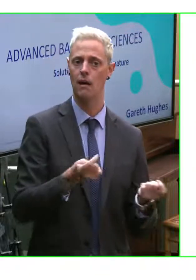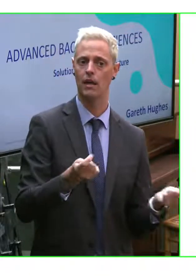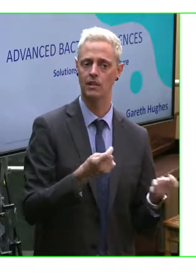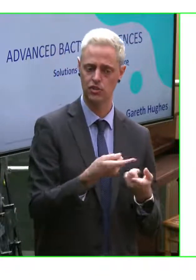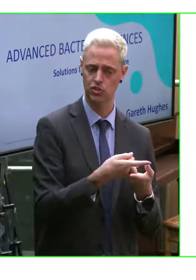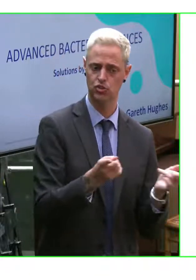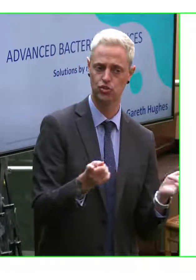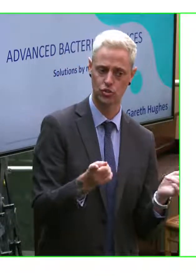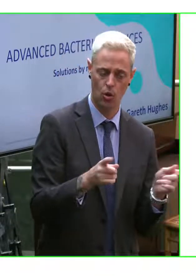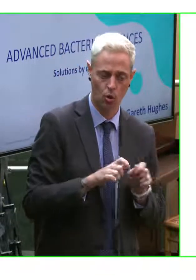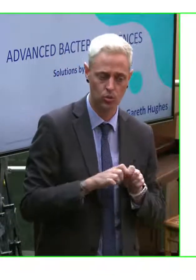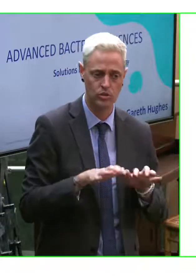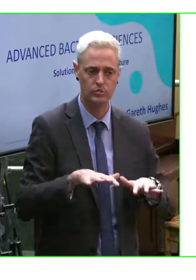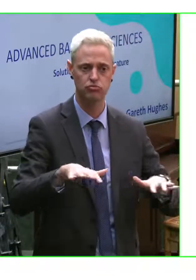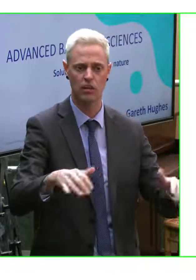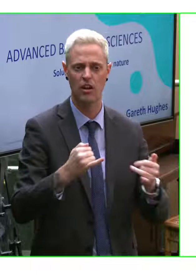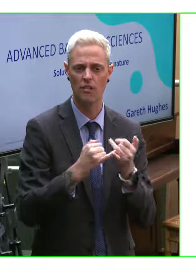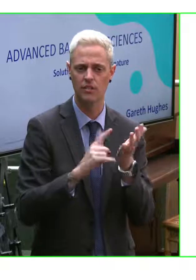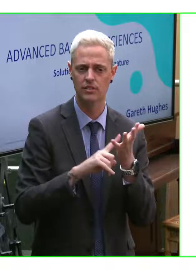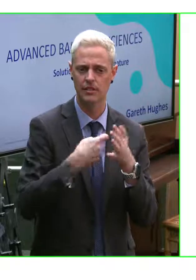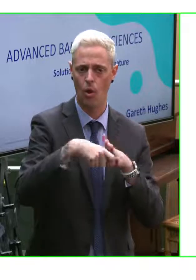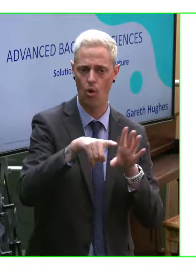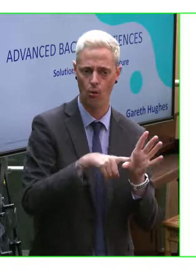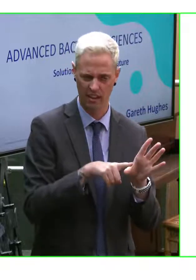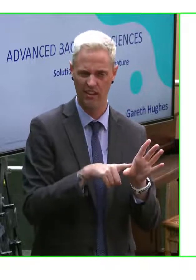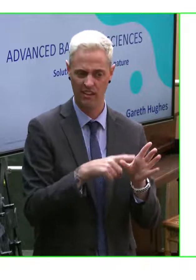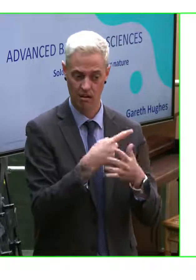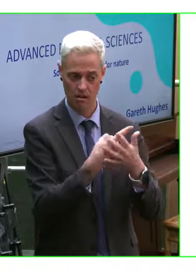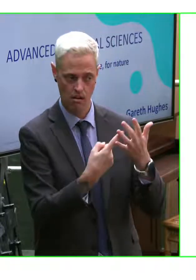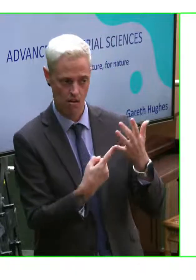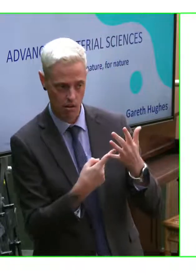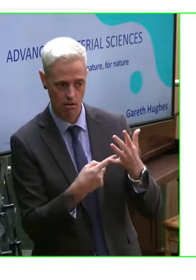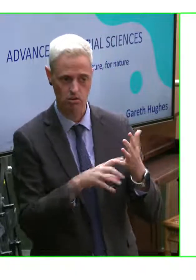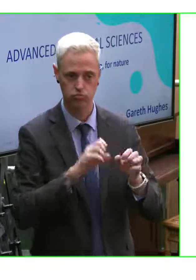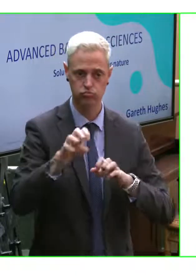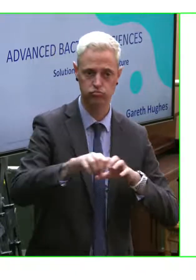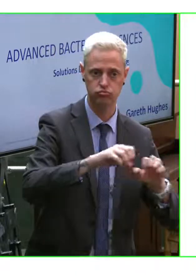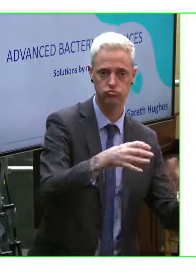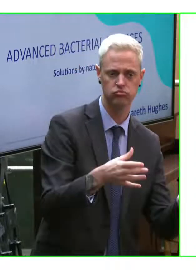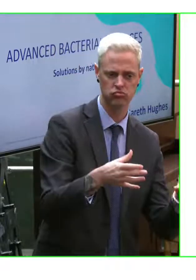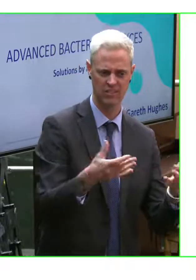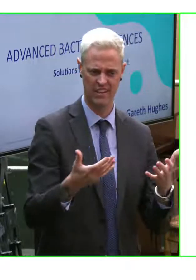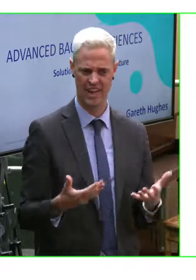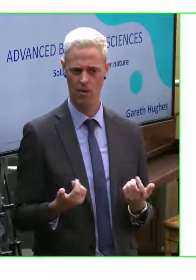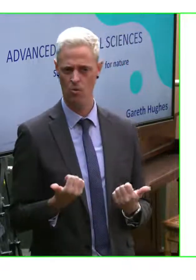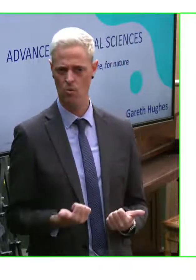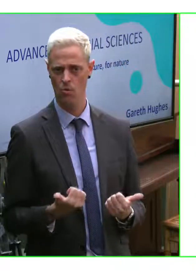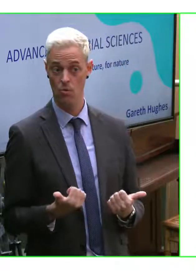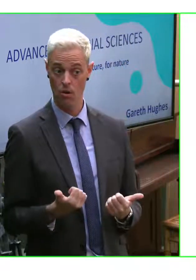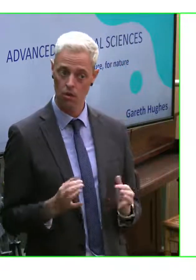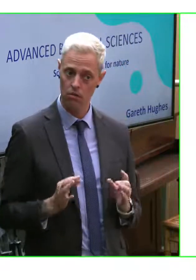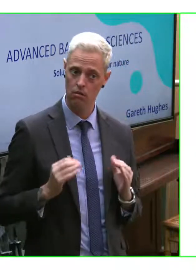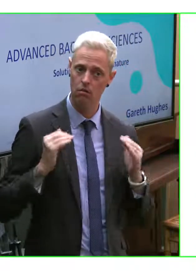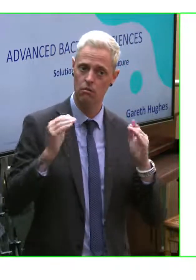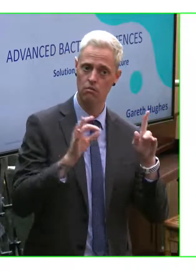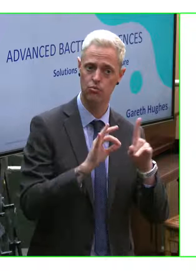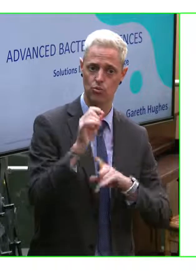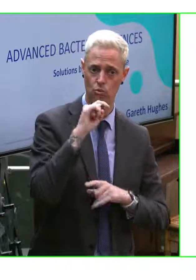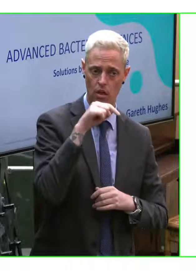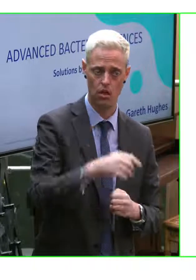the spreading of slurry, etc., better than is done at the moment. So many